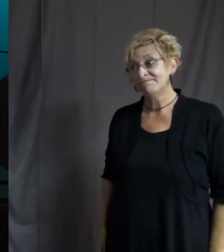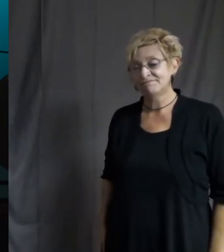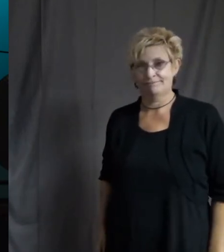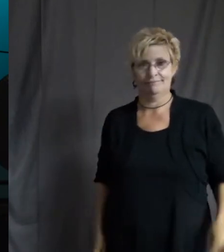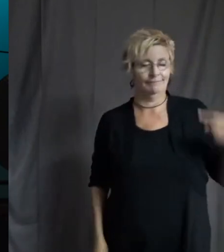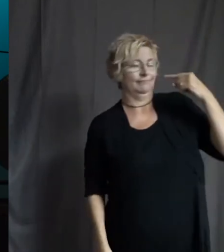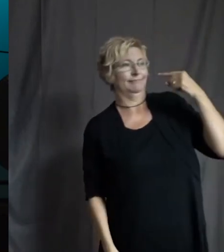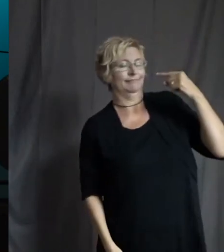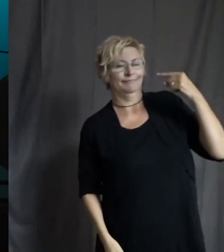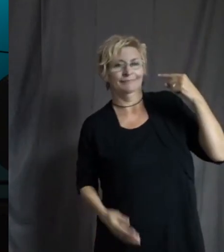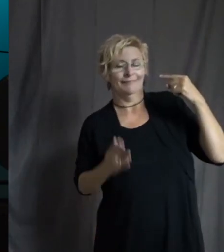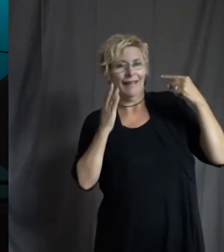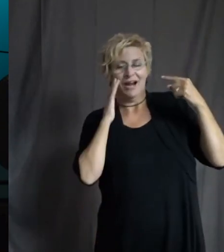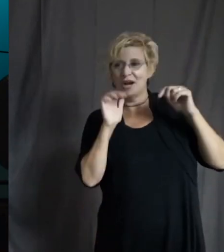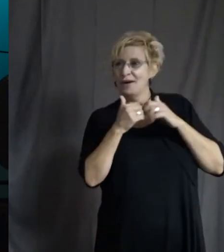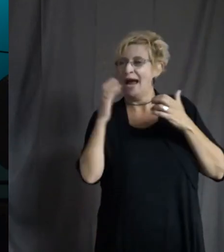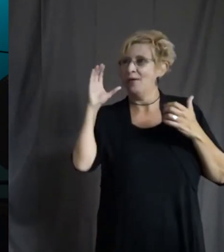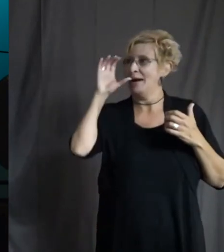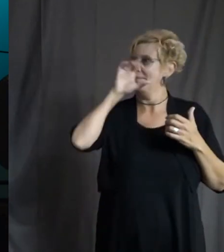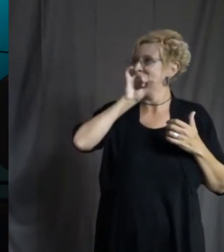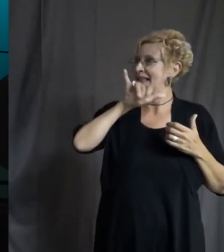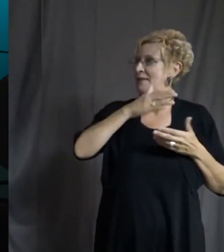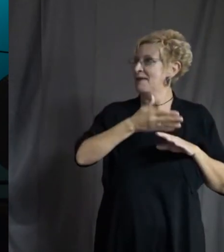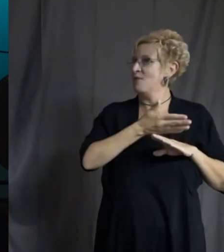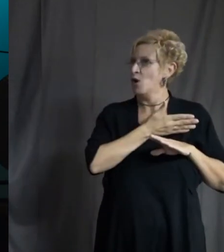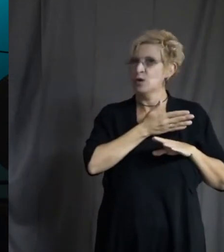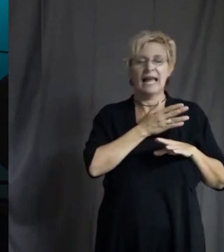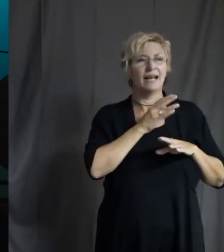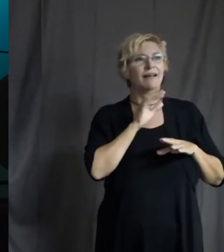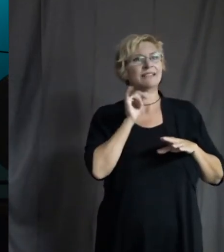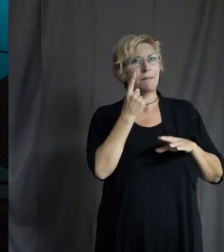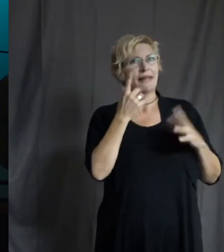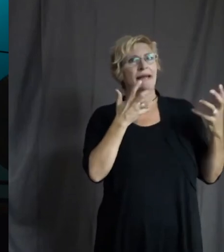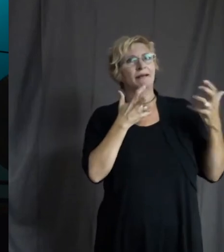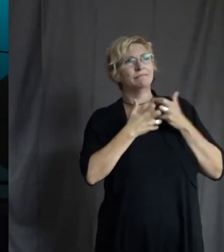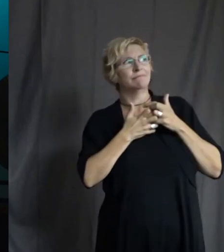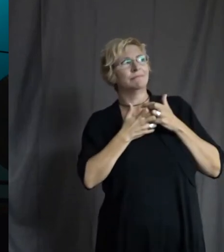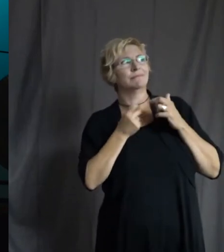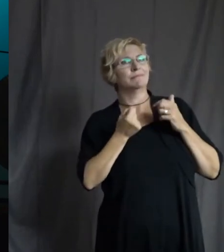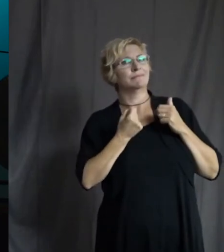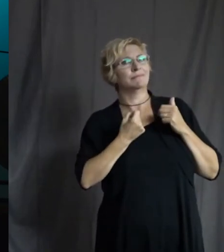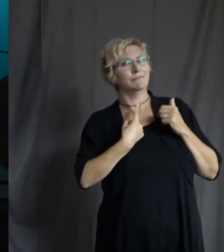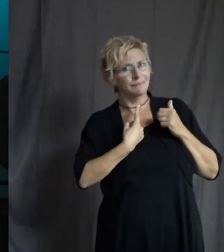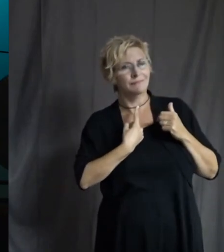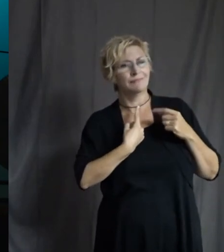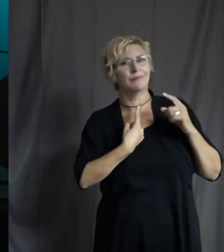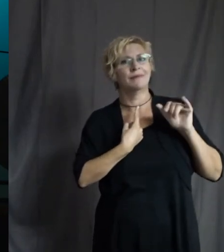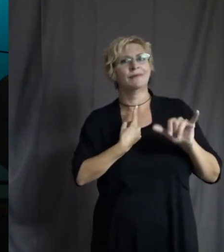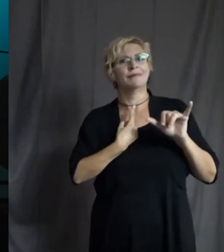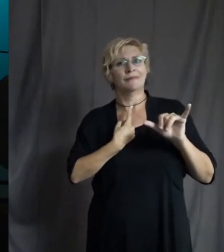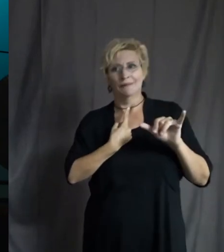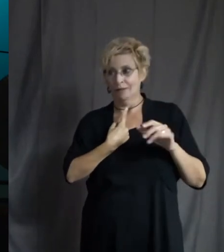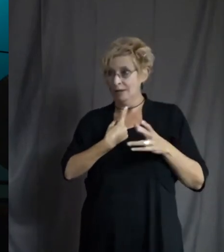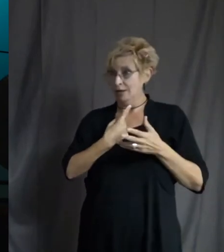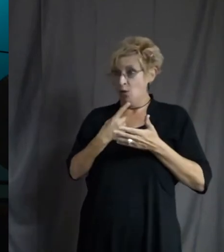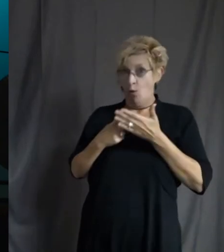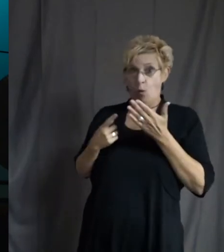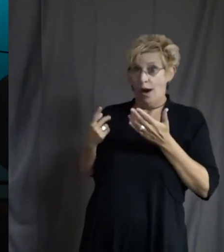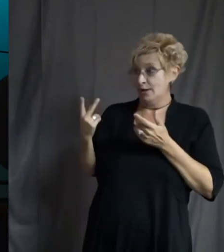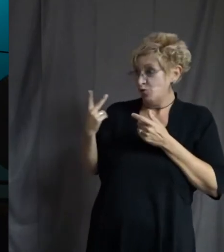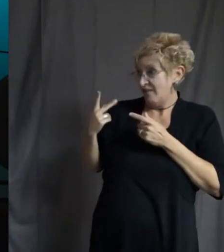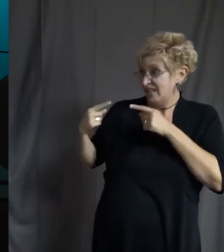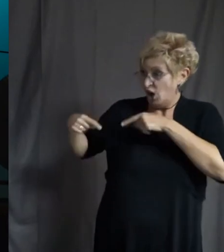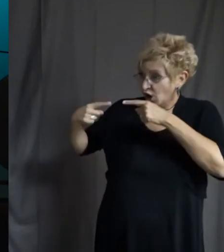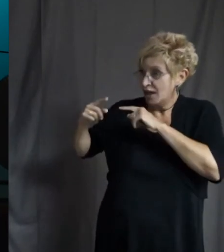hard work sometimes. And in that moment, I don't know how I'd missed it before. It just clicked. It was